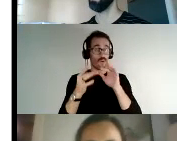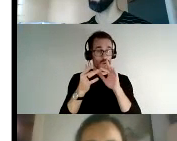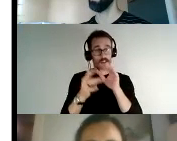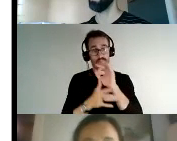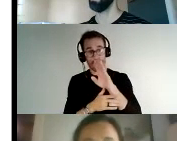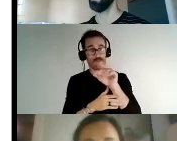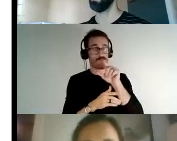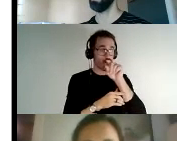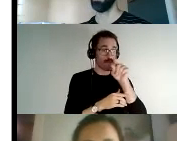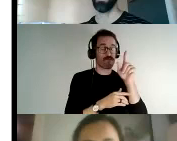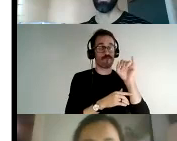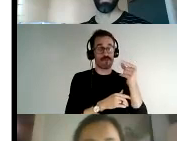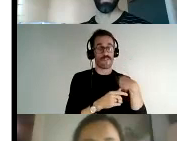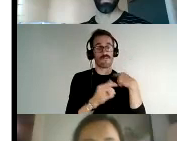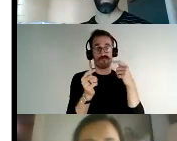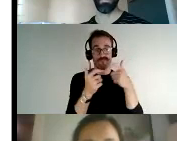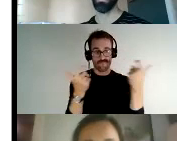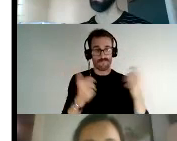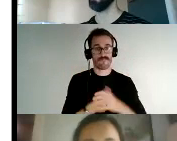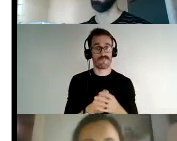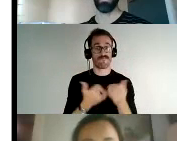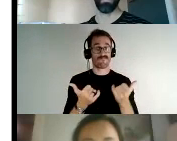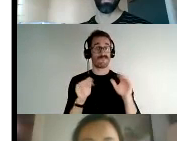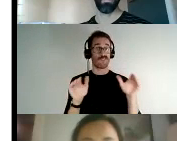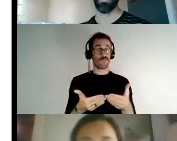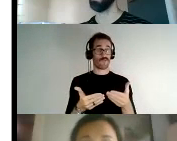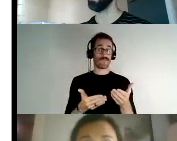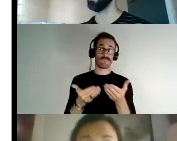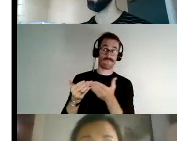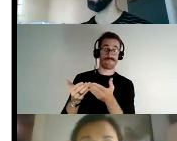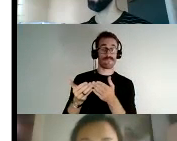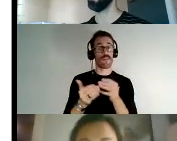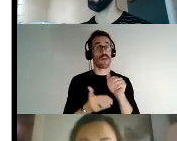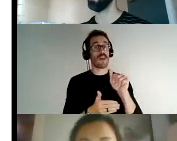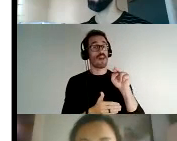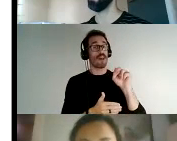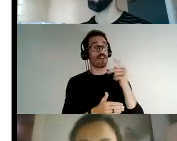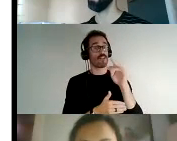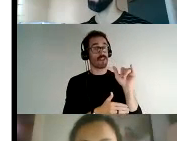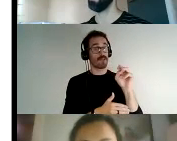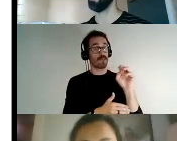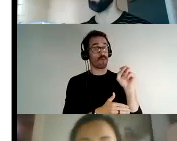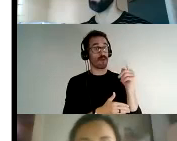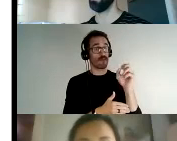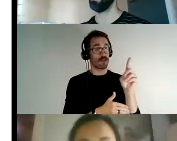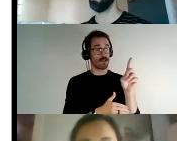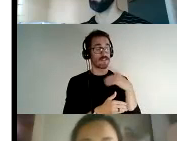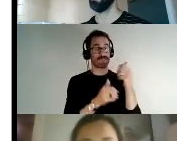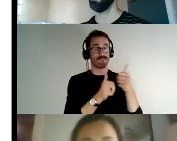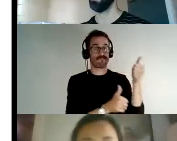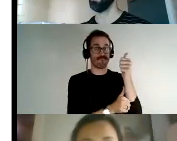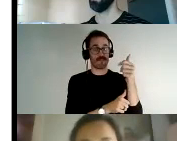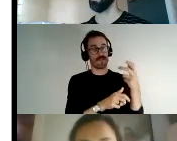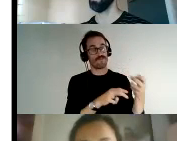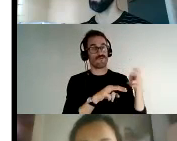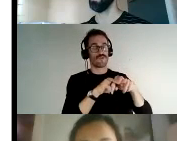to introduce to you Anthony. Anthony Mohamed is the chair of the Education Committee at Senior Pride Network. He has also been